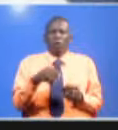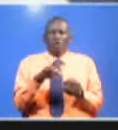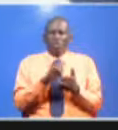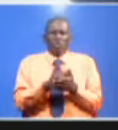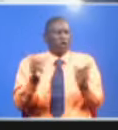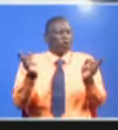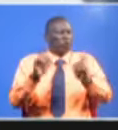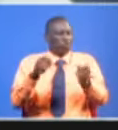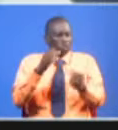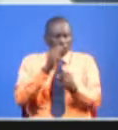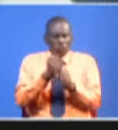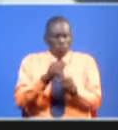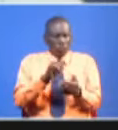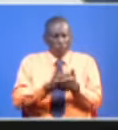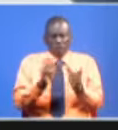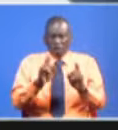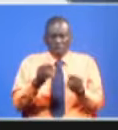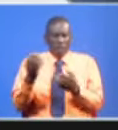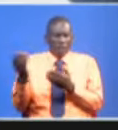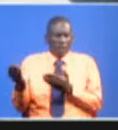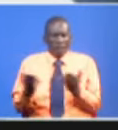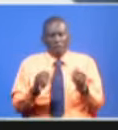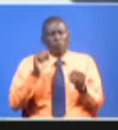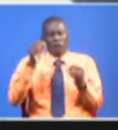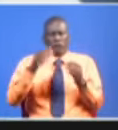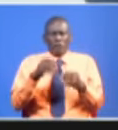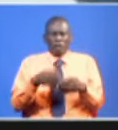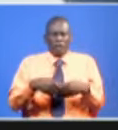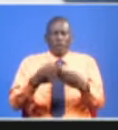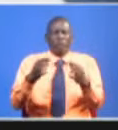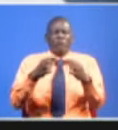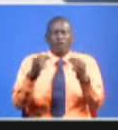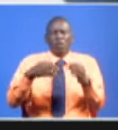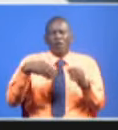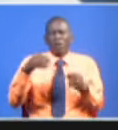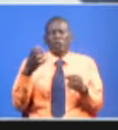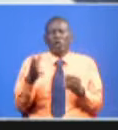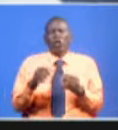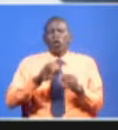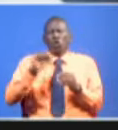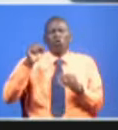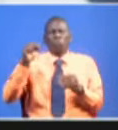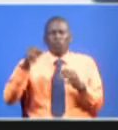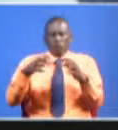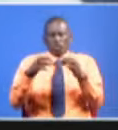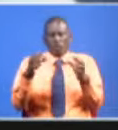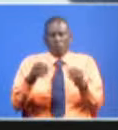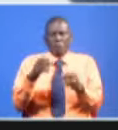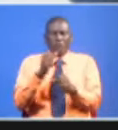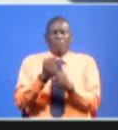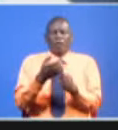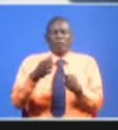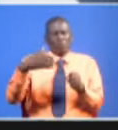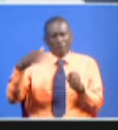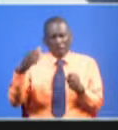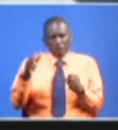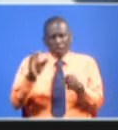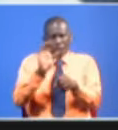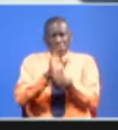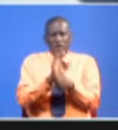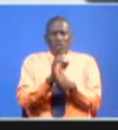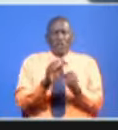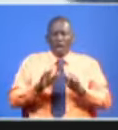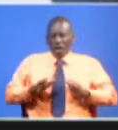be done. Let them make the statements out there, all the political statements, make them out there, leave the houses of God